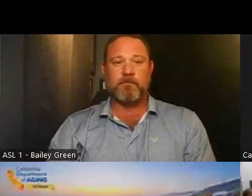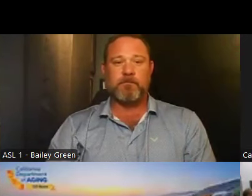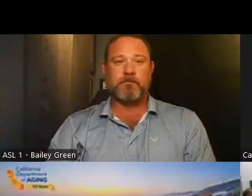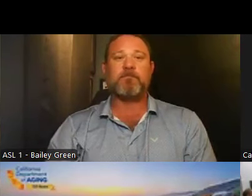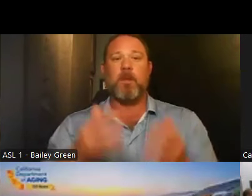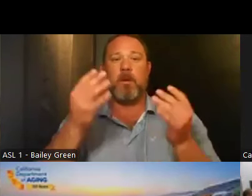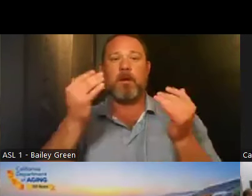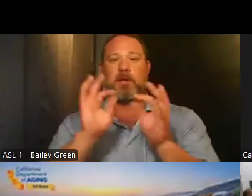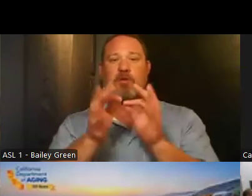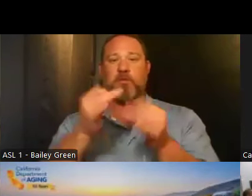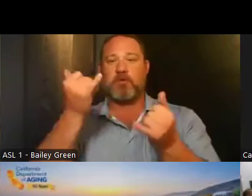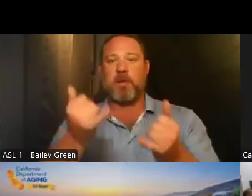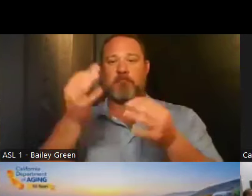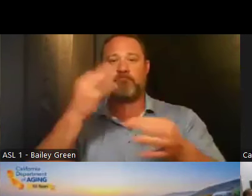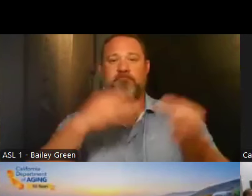share.